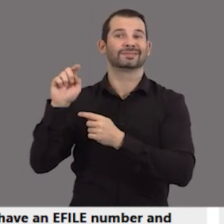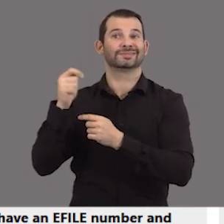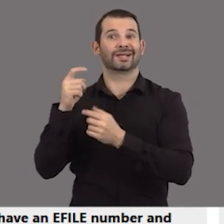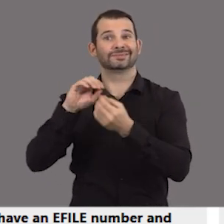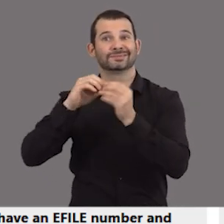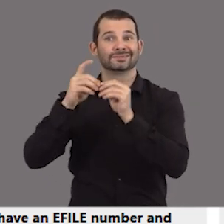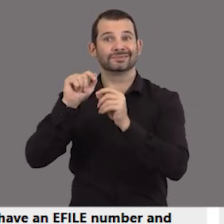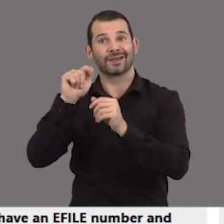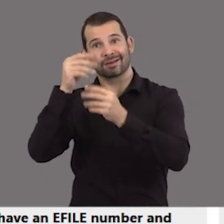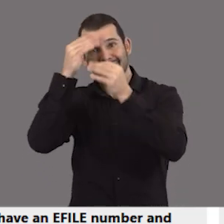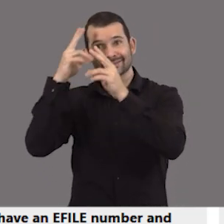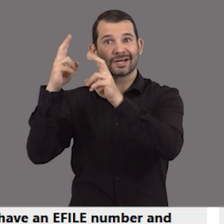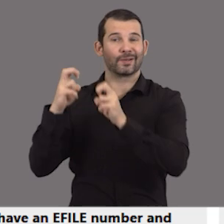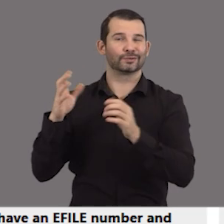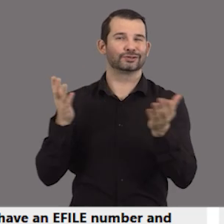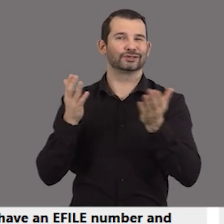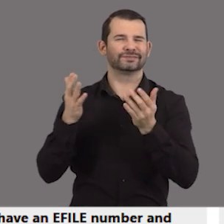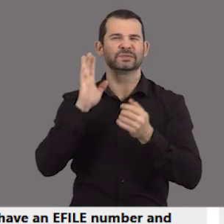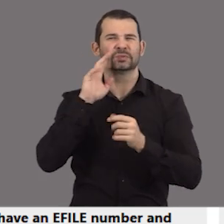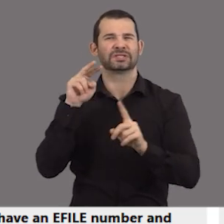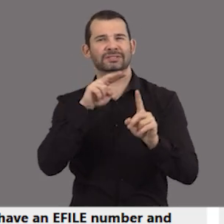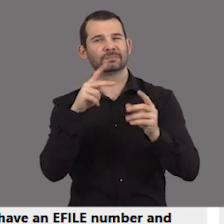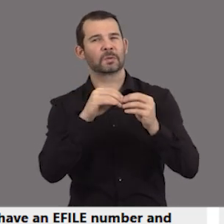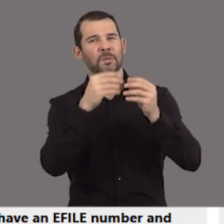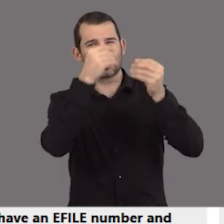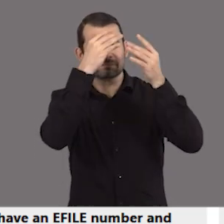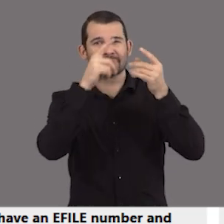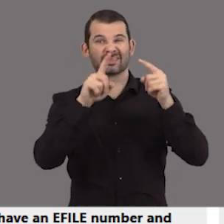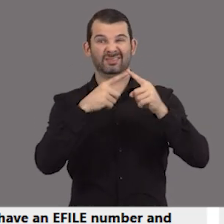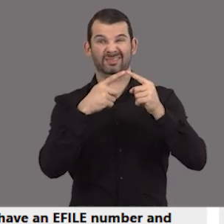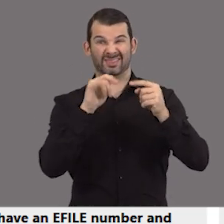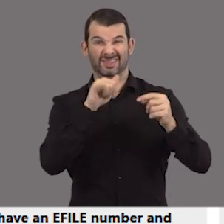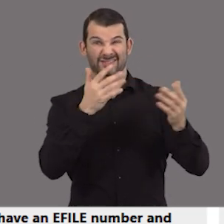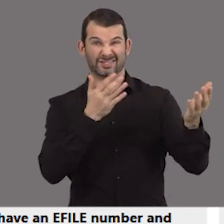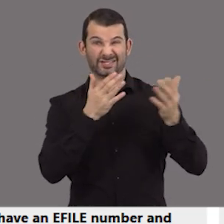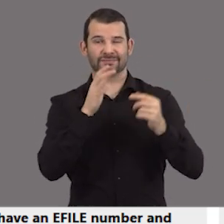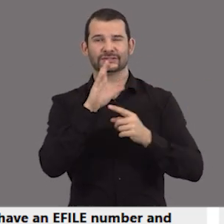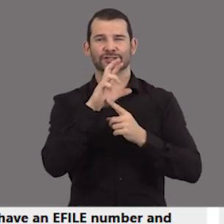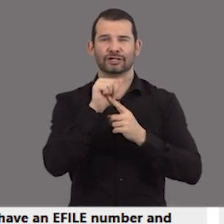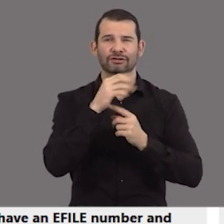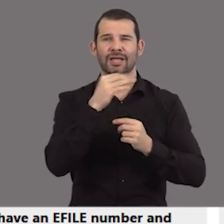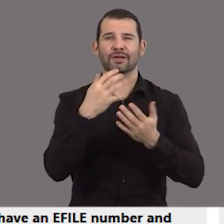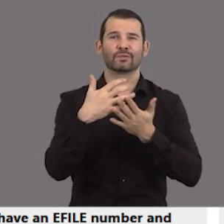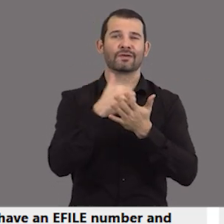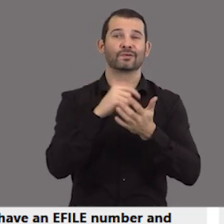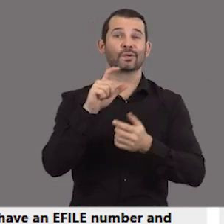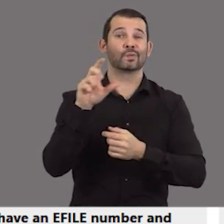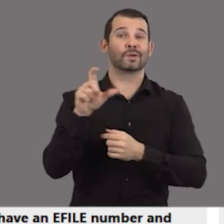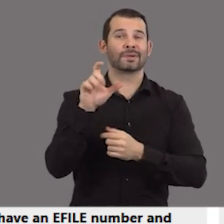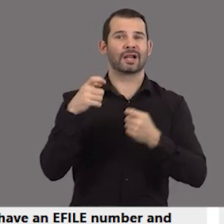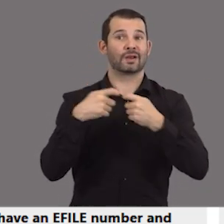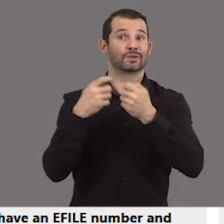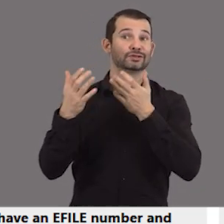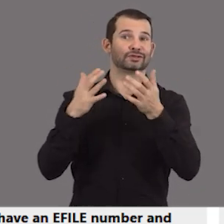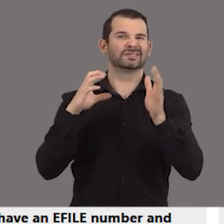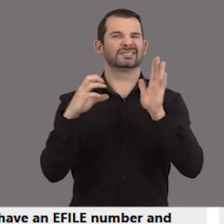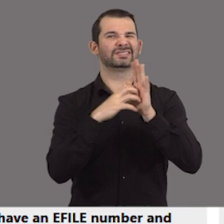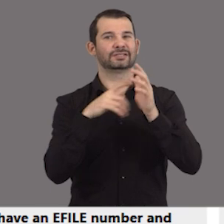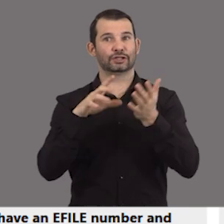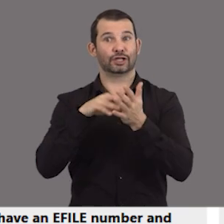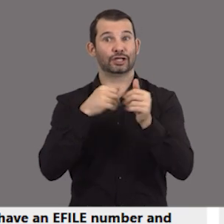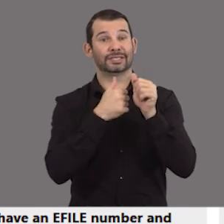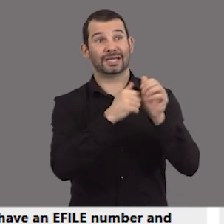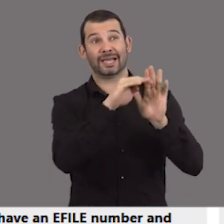download services. You'll find more information on these in the CRA and Revenue Quebec Electronic Services section of the Learning